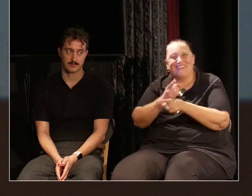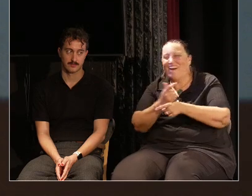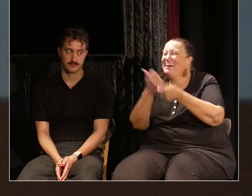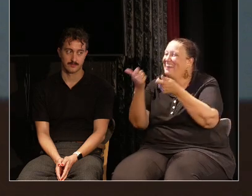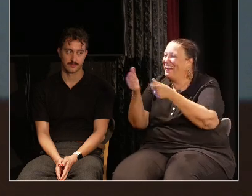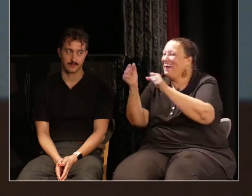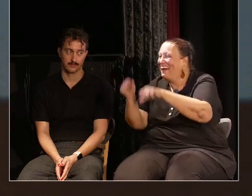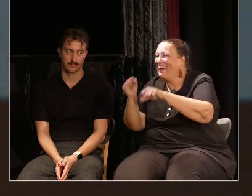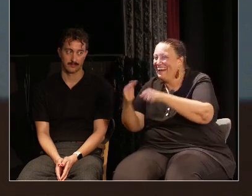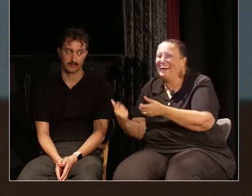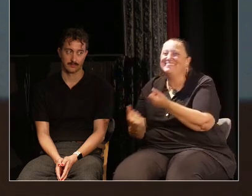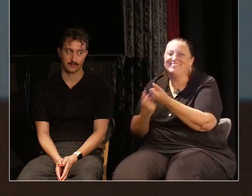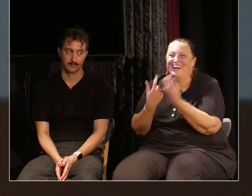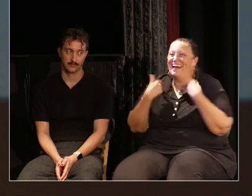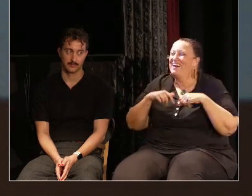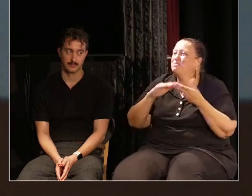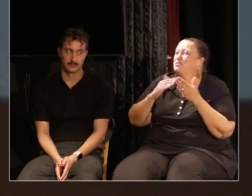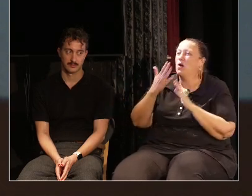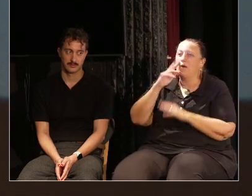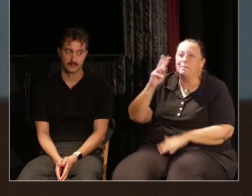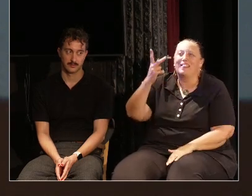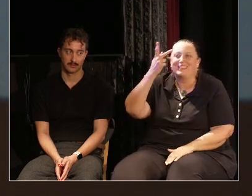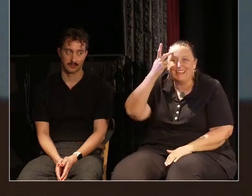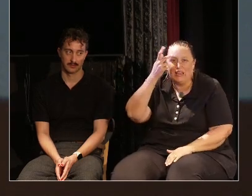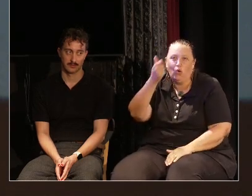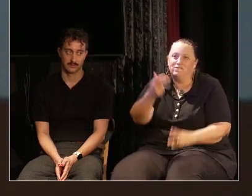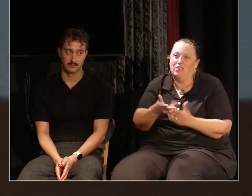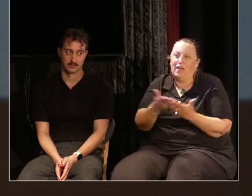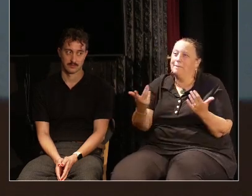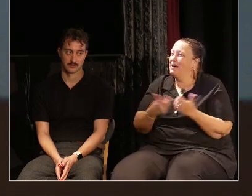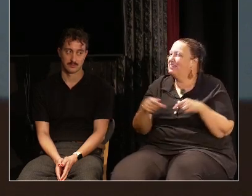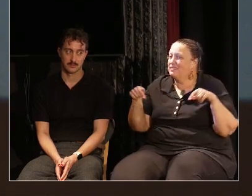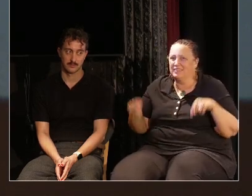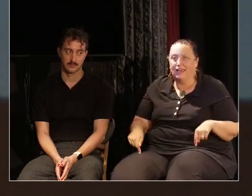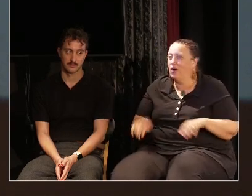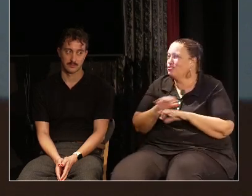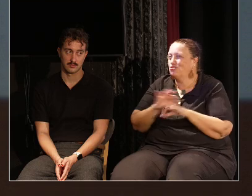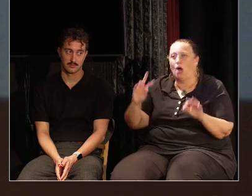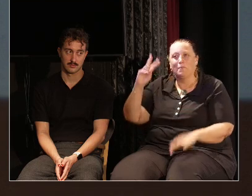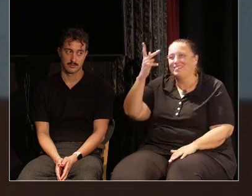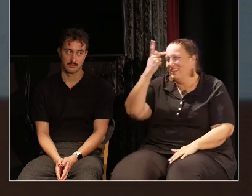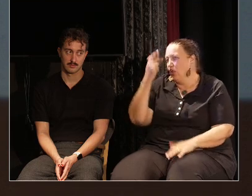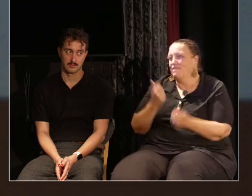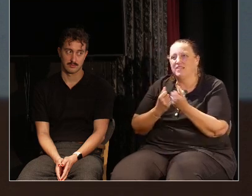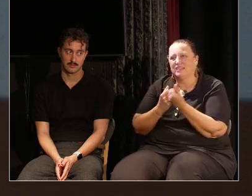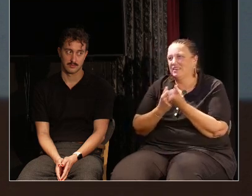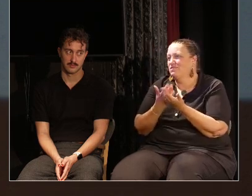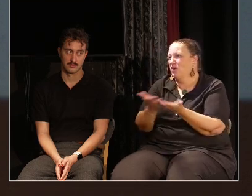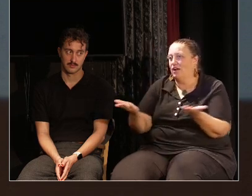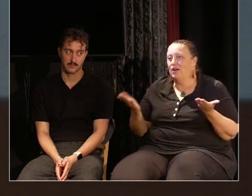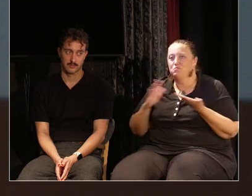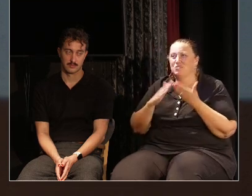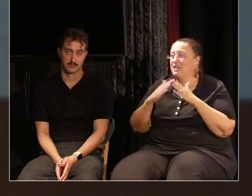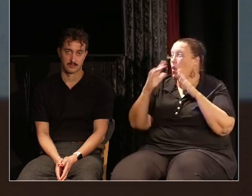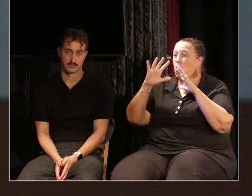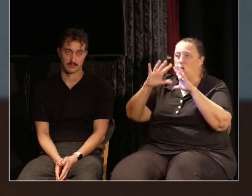by our community and with our community when it's politically convenient, but right now it is not actually politically convenient to stand with our community. If you look at what's